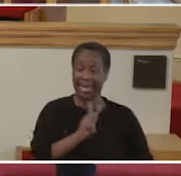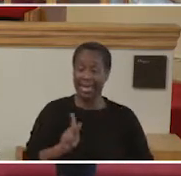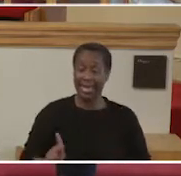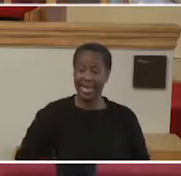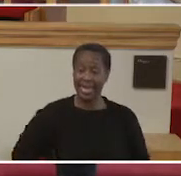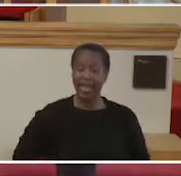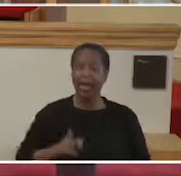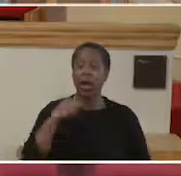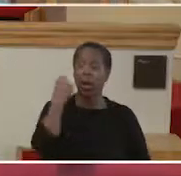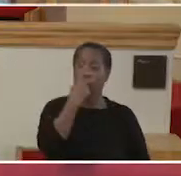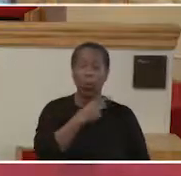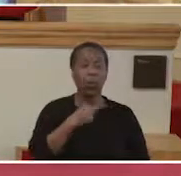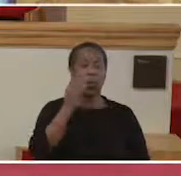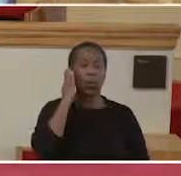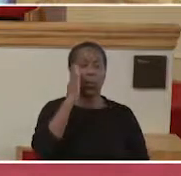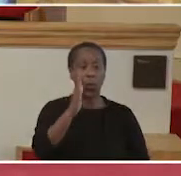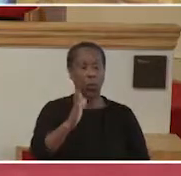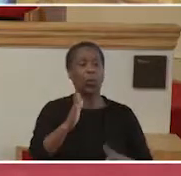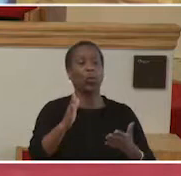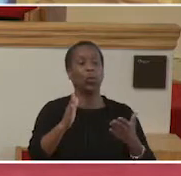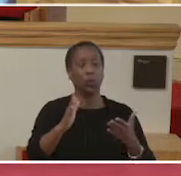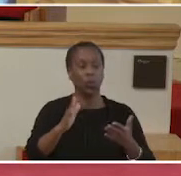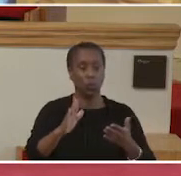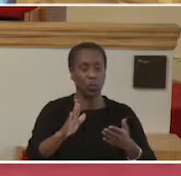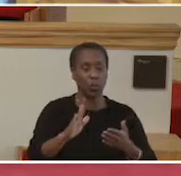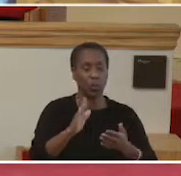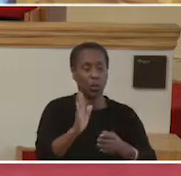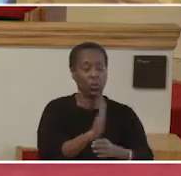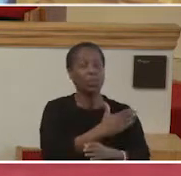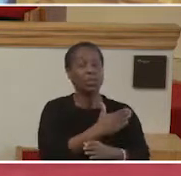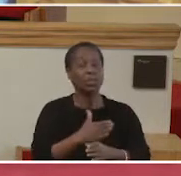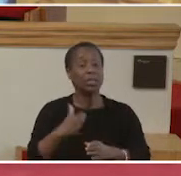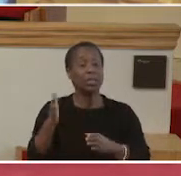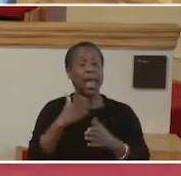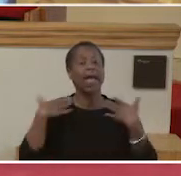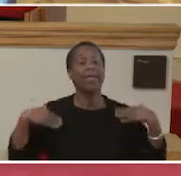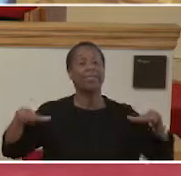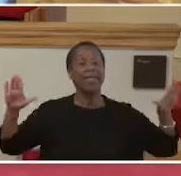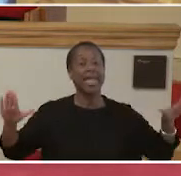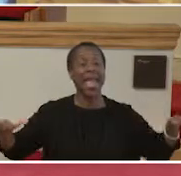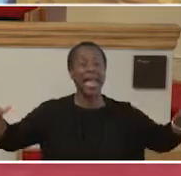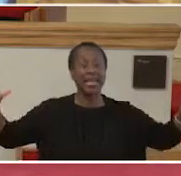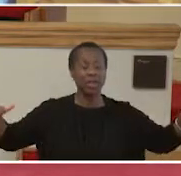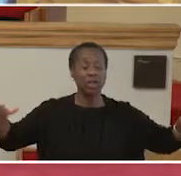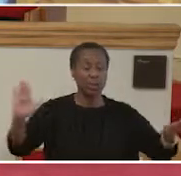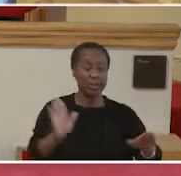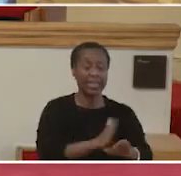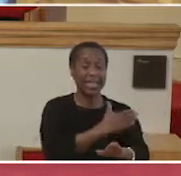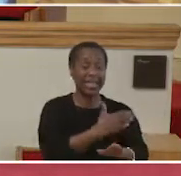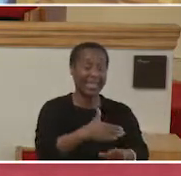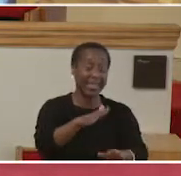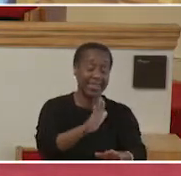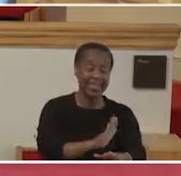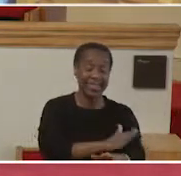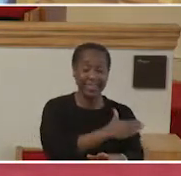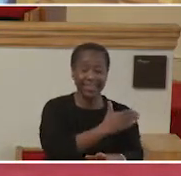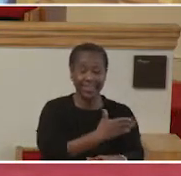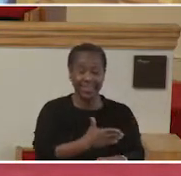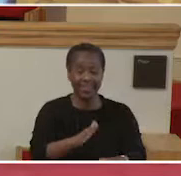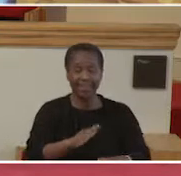King, whom shepherds God and angels see.